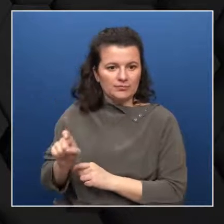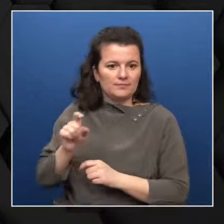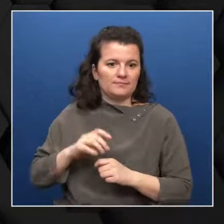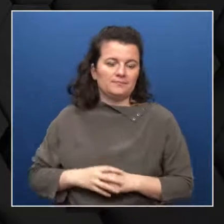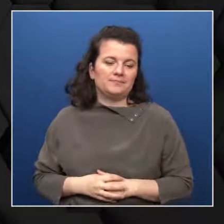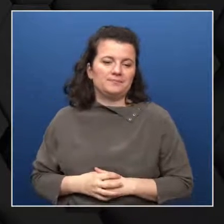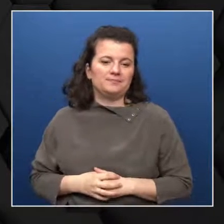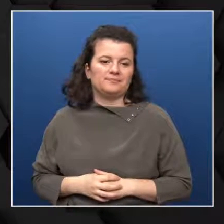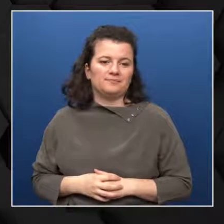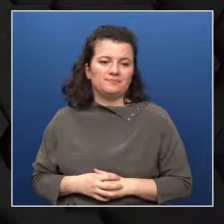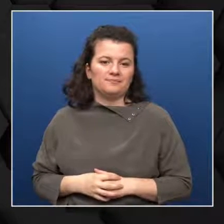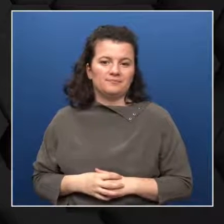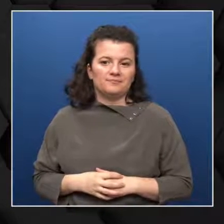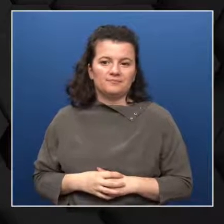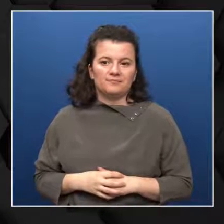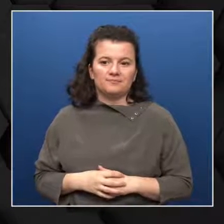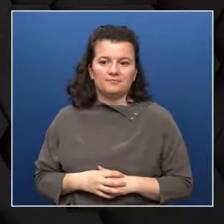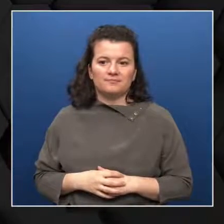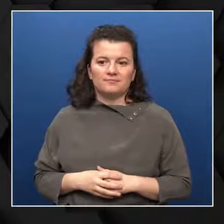say review and create